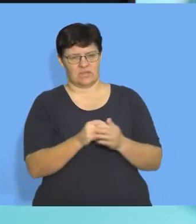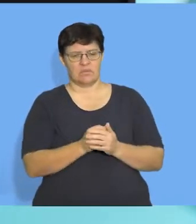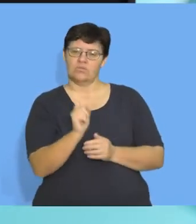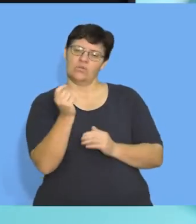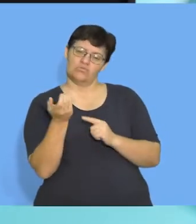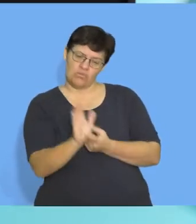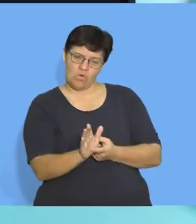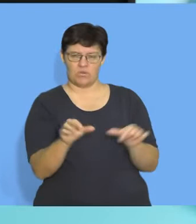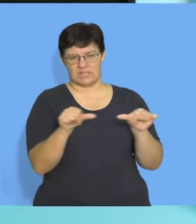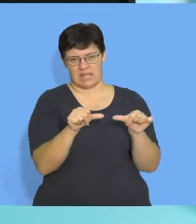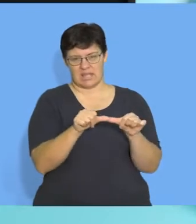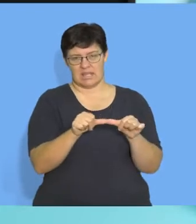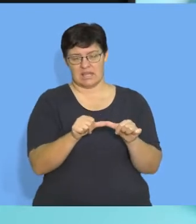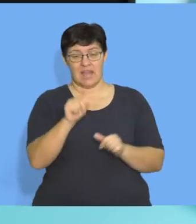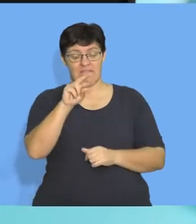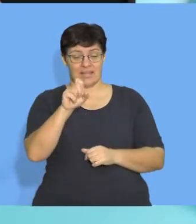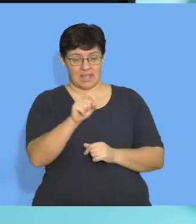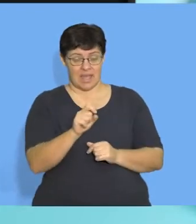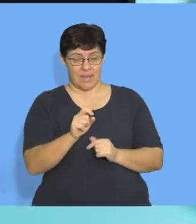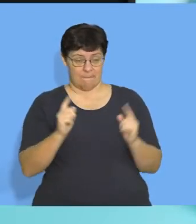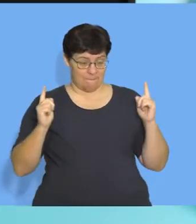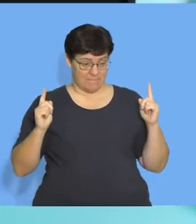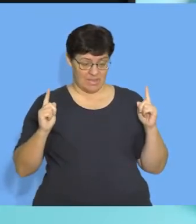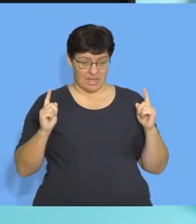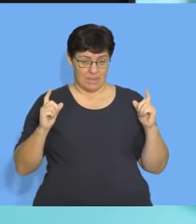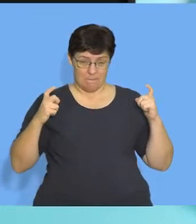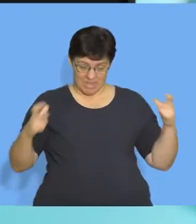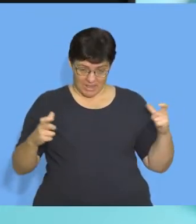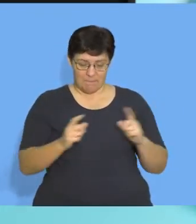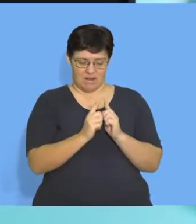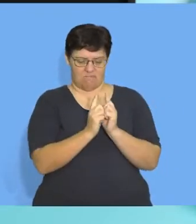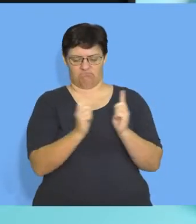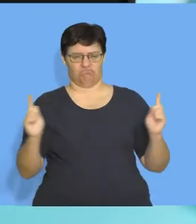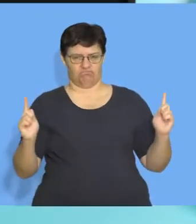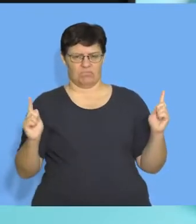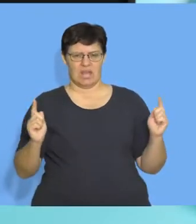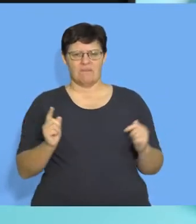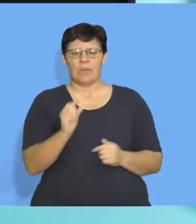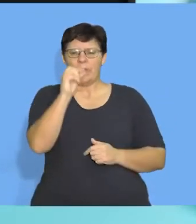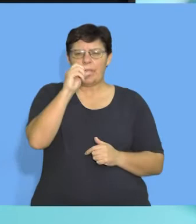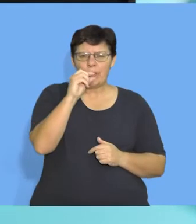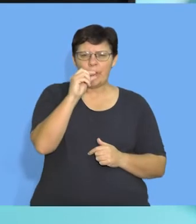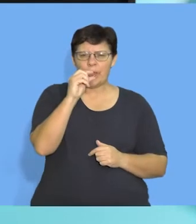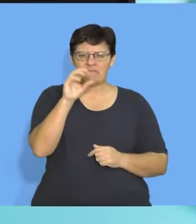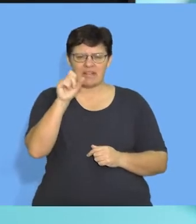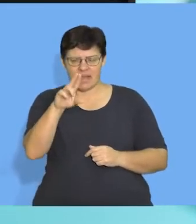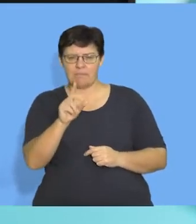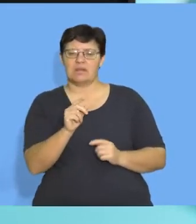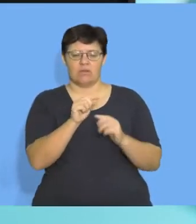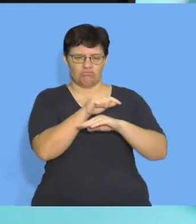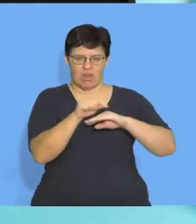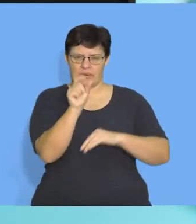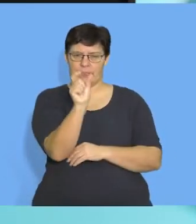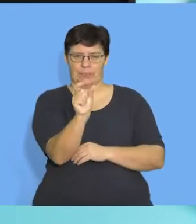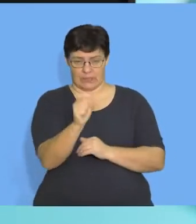size. So if I have a big vector, I draw a very long line. If I have a small vector, I draw a small line. It doesn't matter